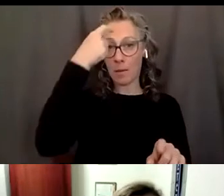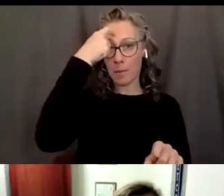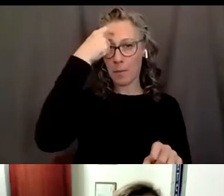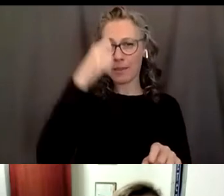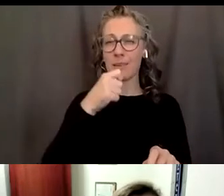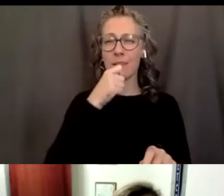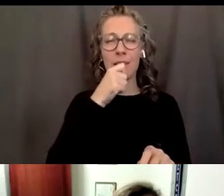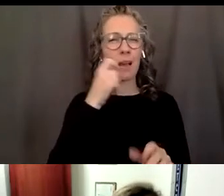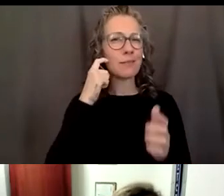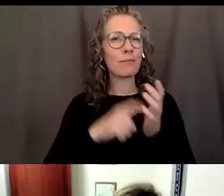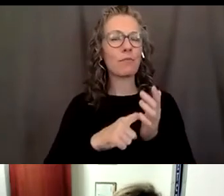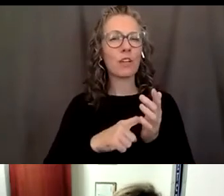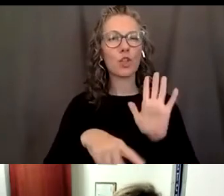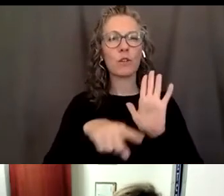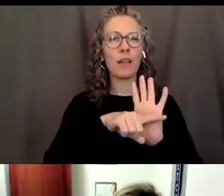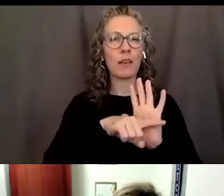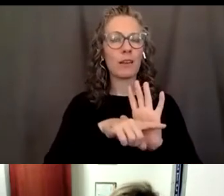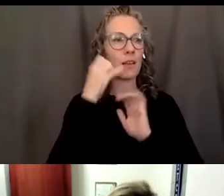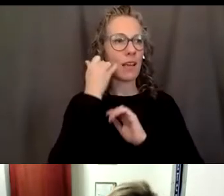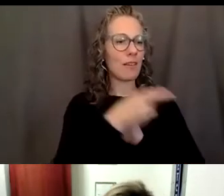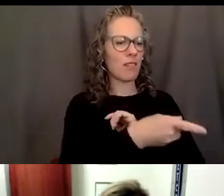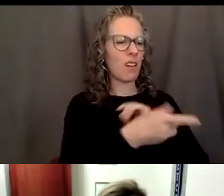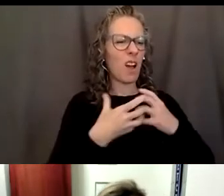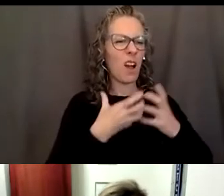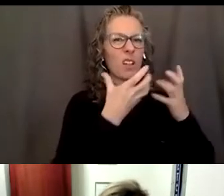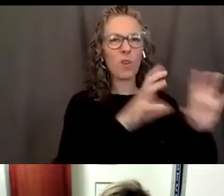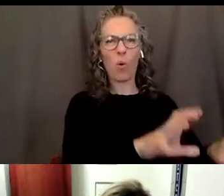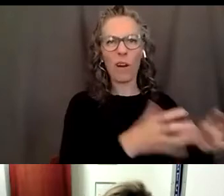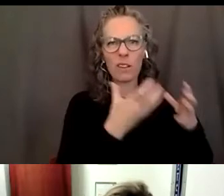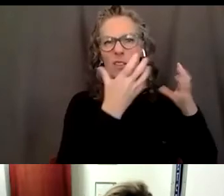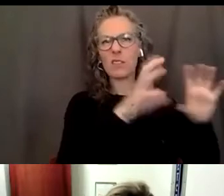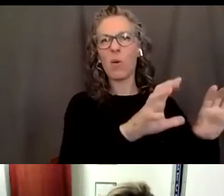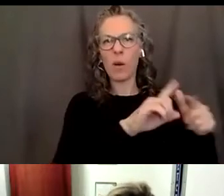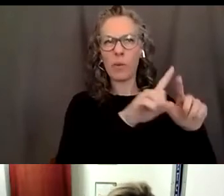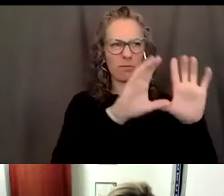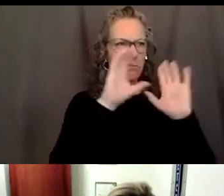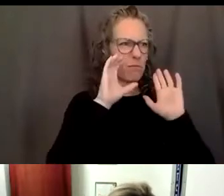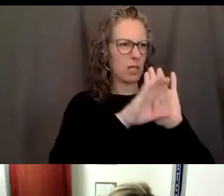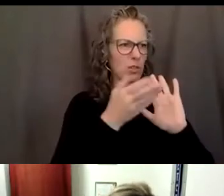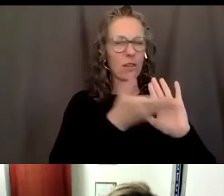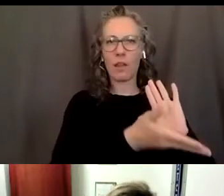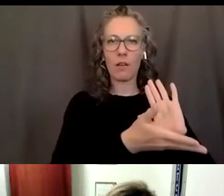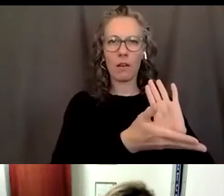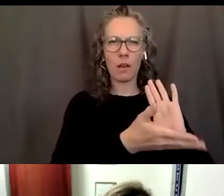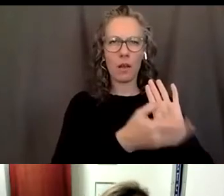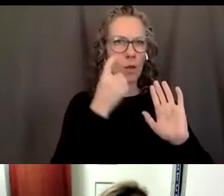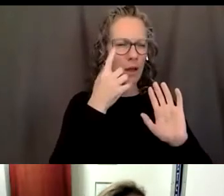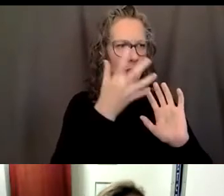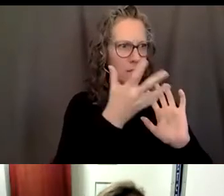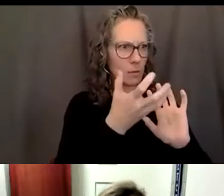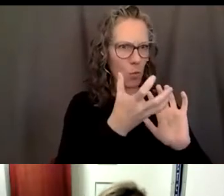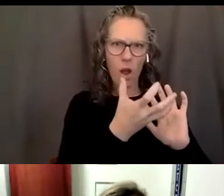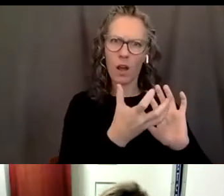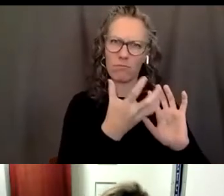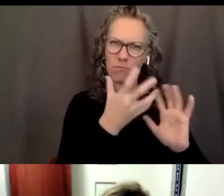if you say, I don't want this, and send out the picture, it thinks that you do. And it's all